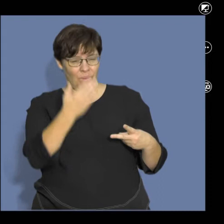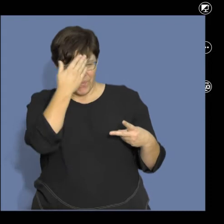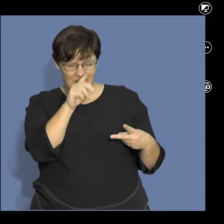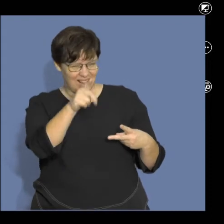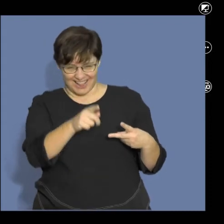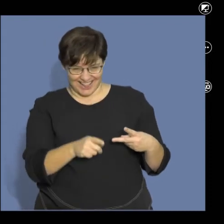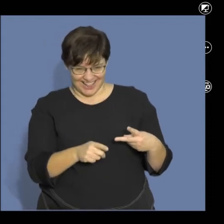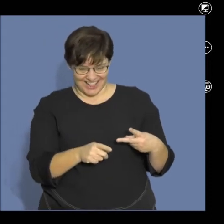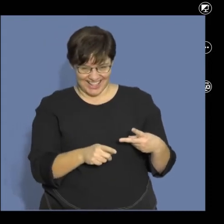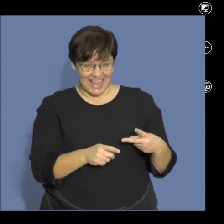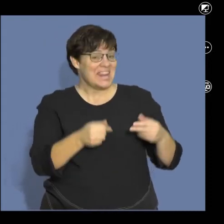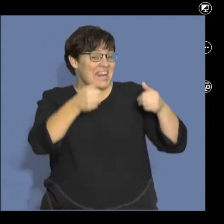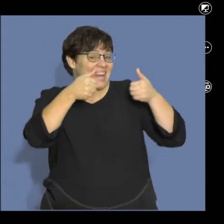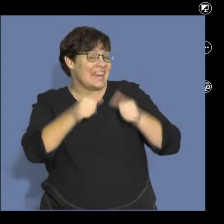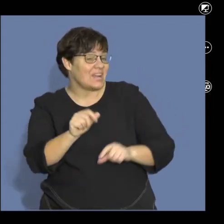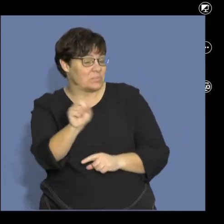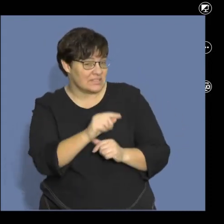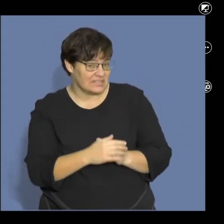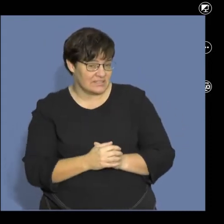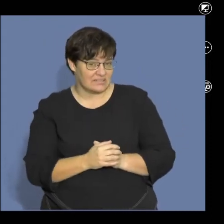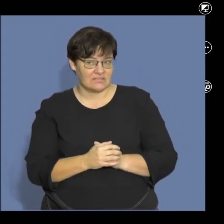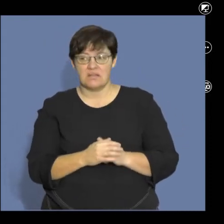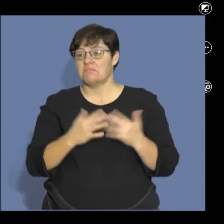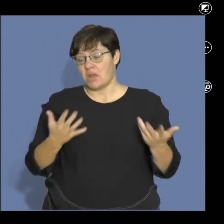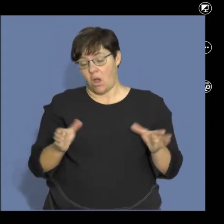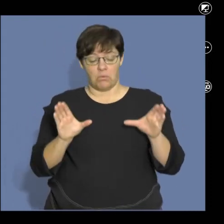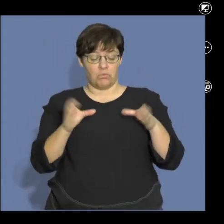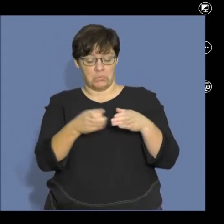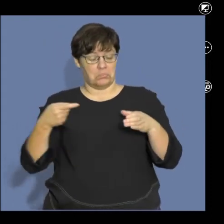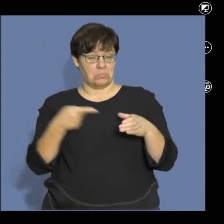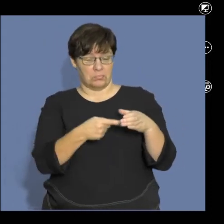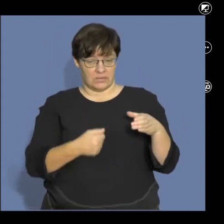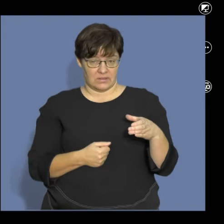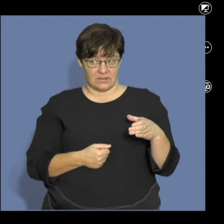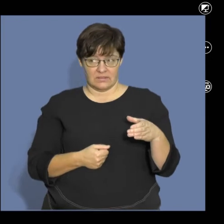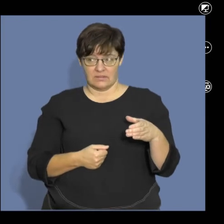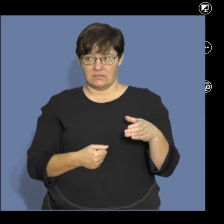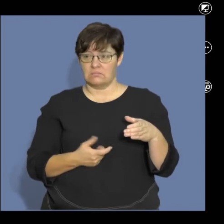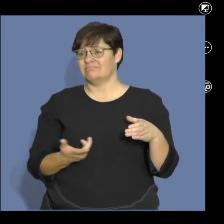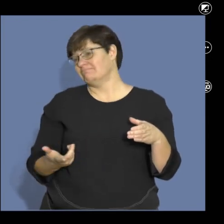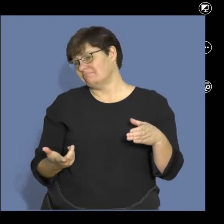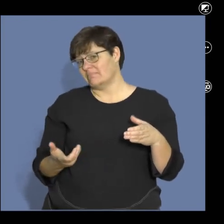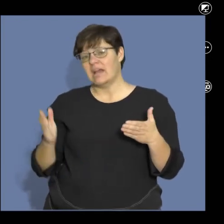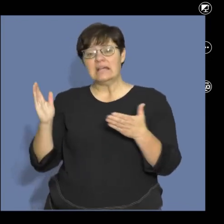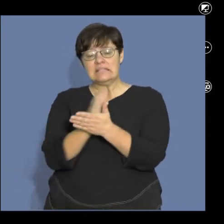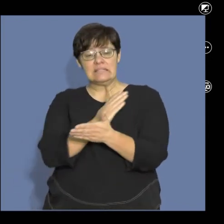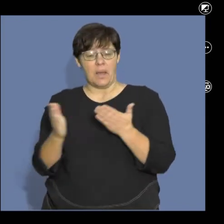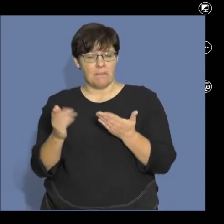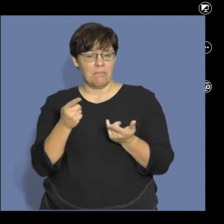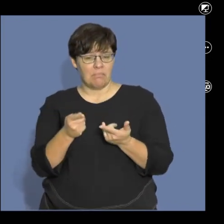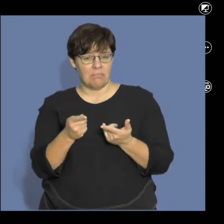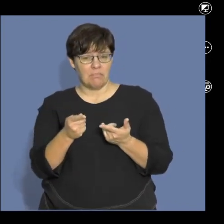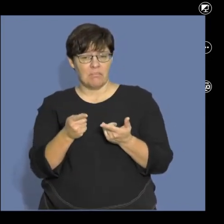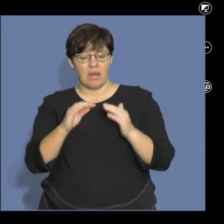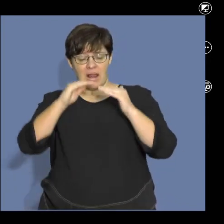we're going next. We can take our population and we can say that some of the members are